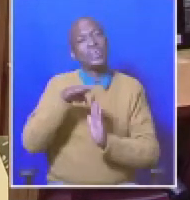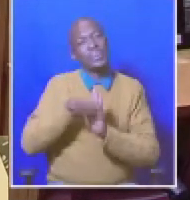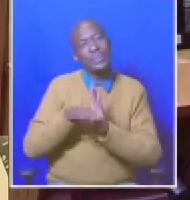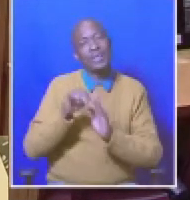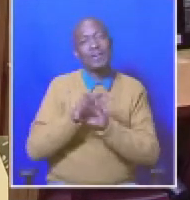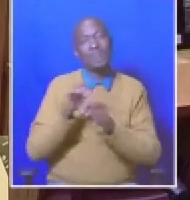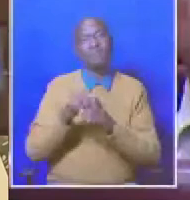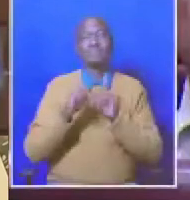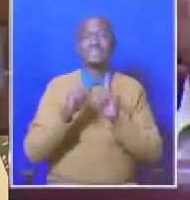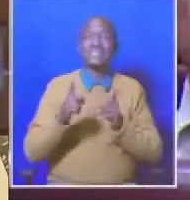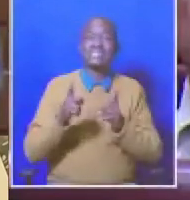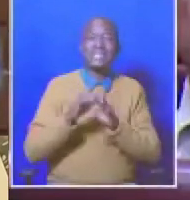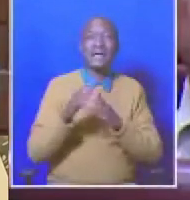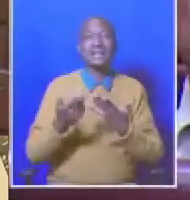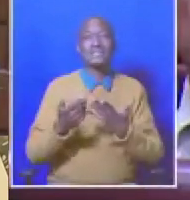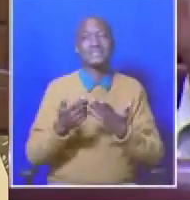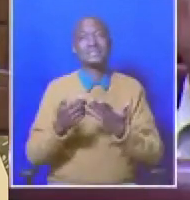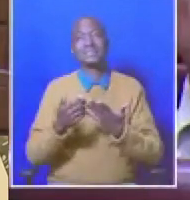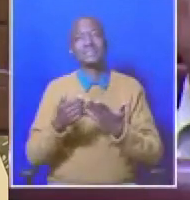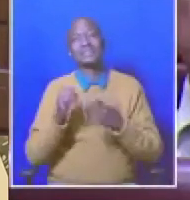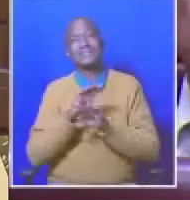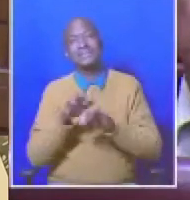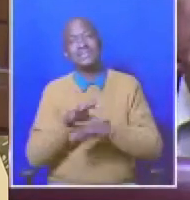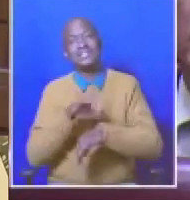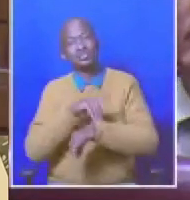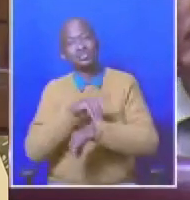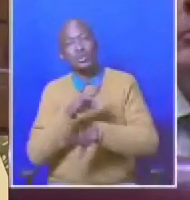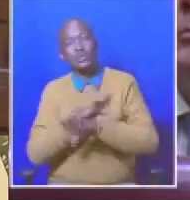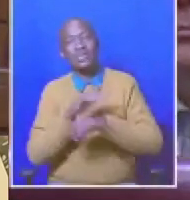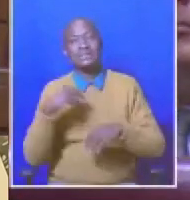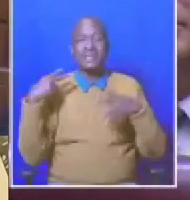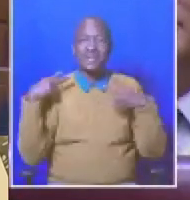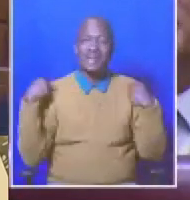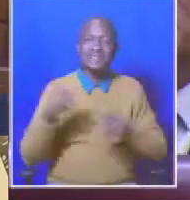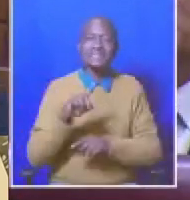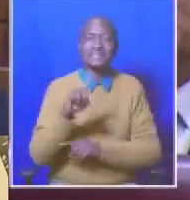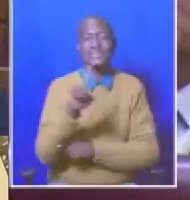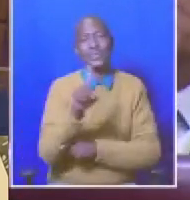medical professionals, such as doctors and nurses. One of the